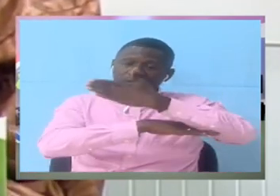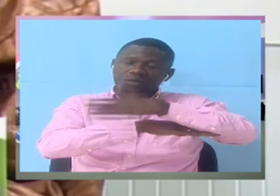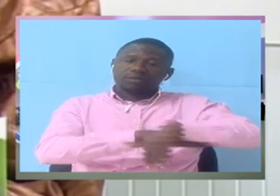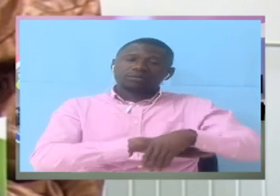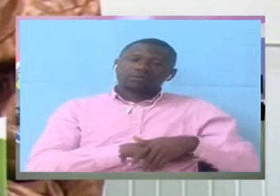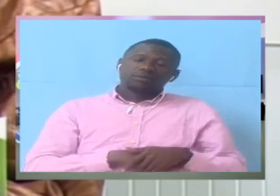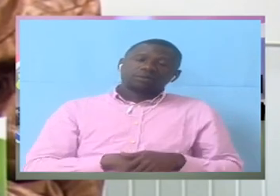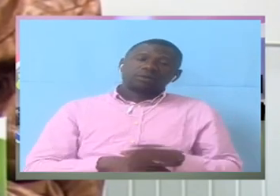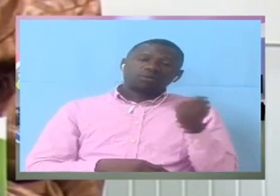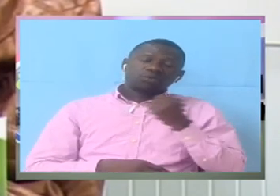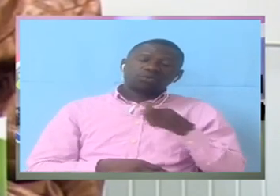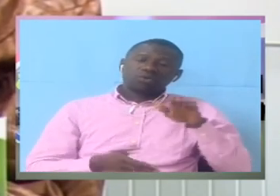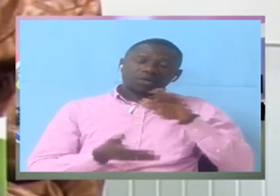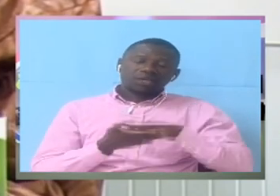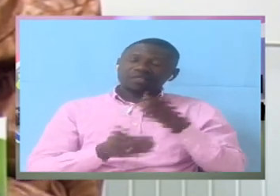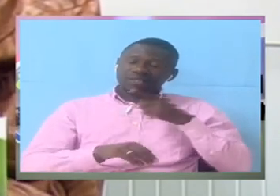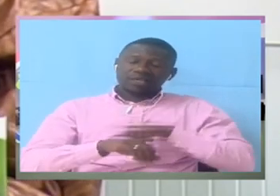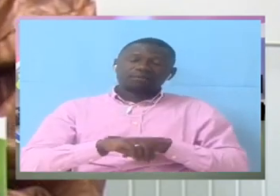Because